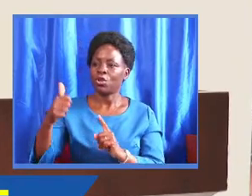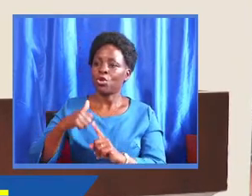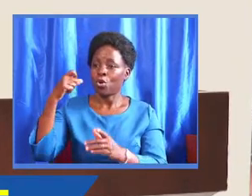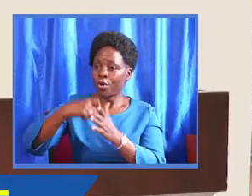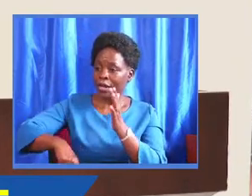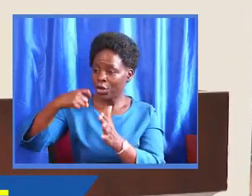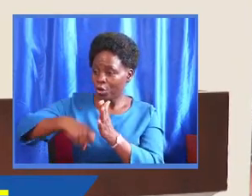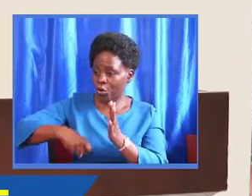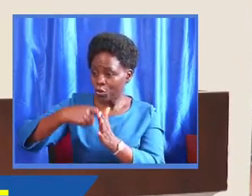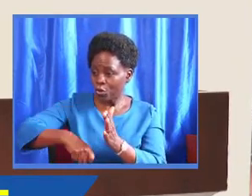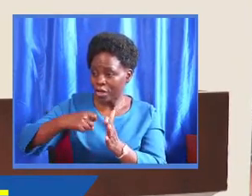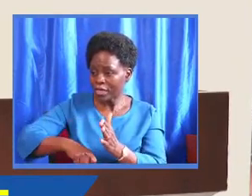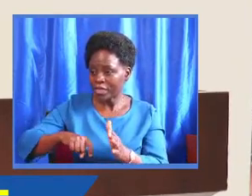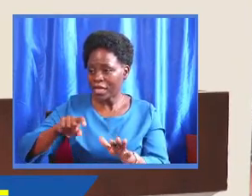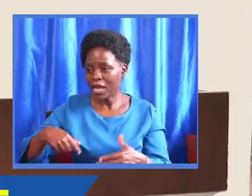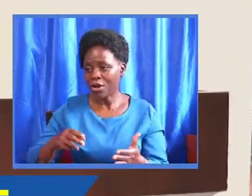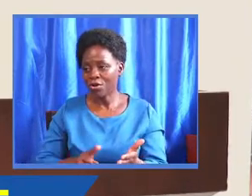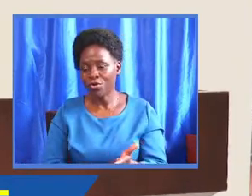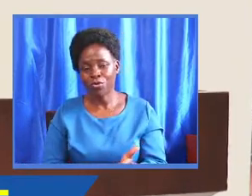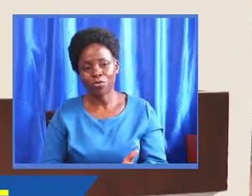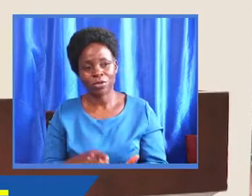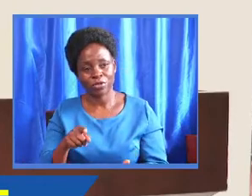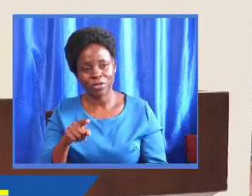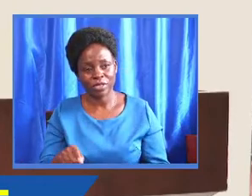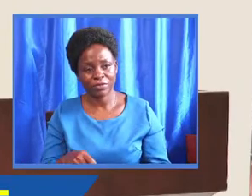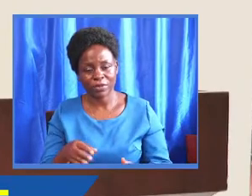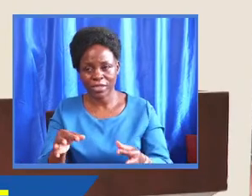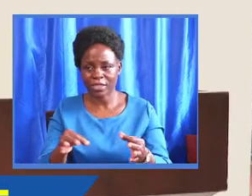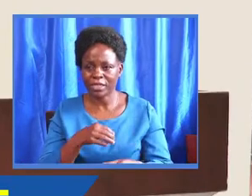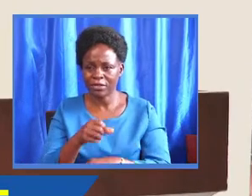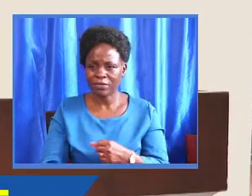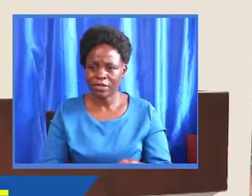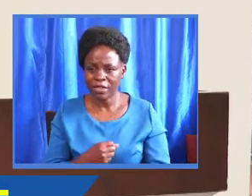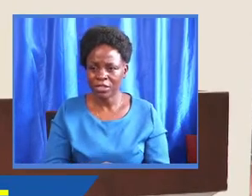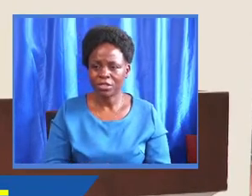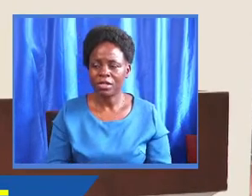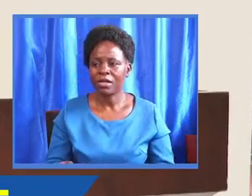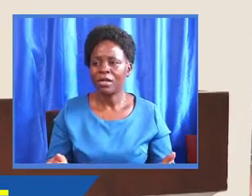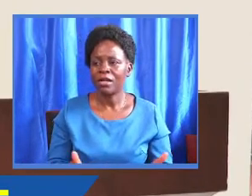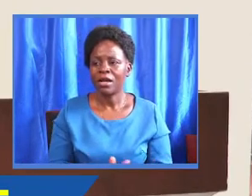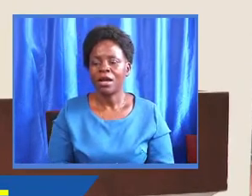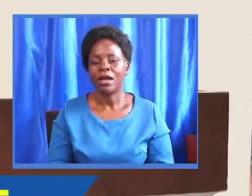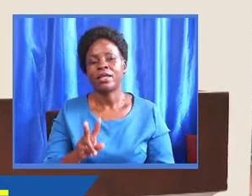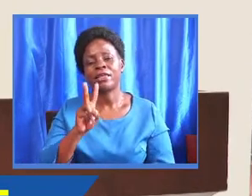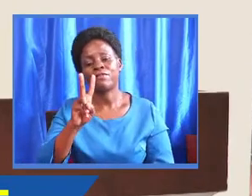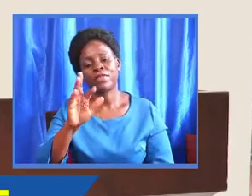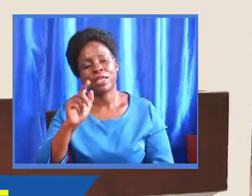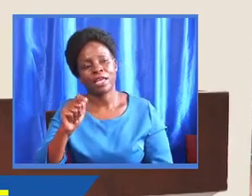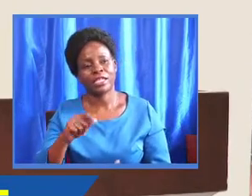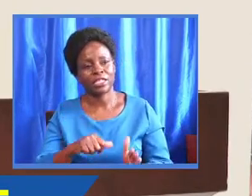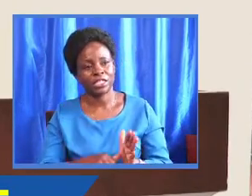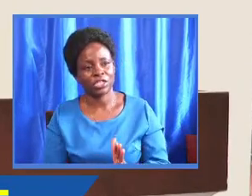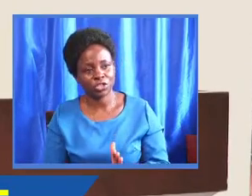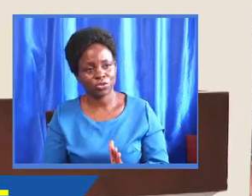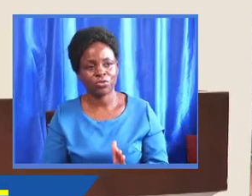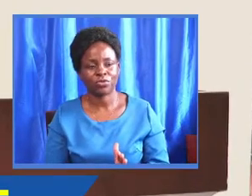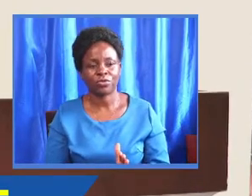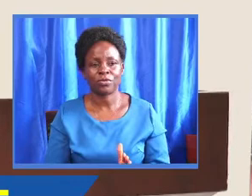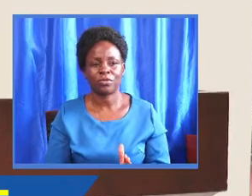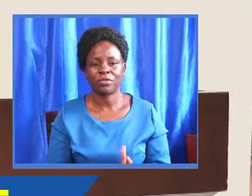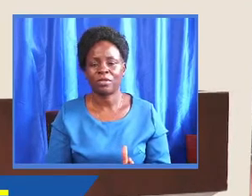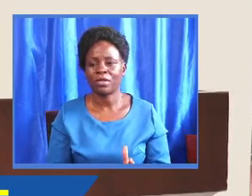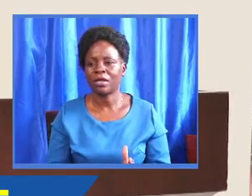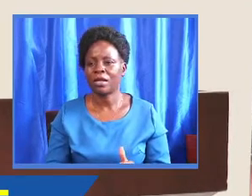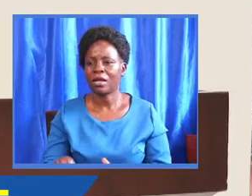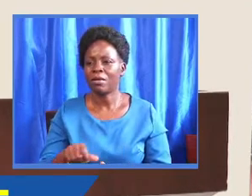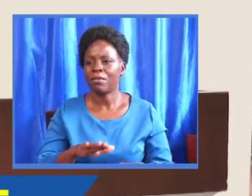and how we apply it for this financial year, but also the VAT issue that has raised concerns amongst